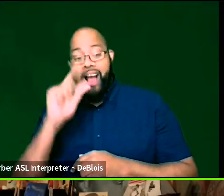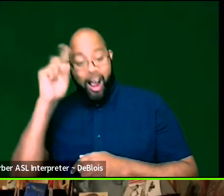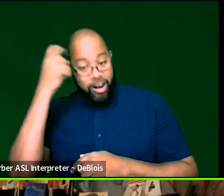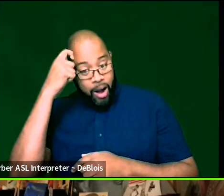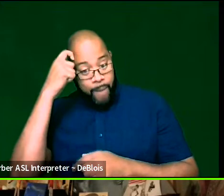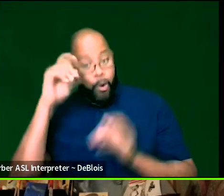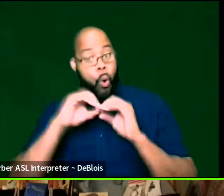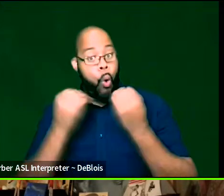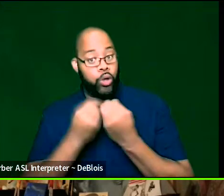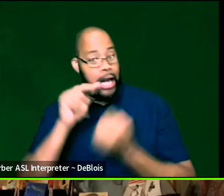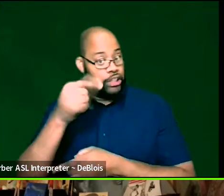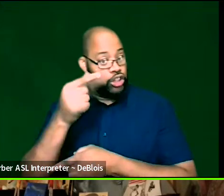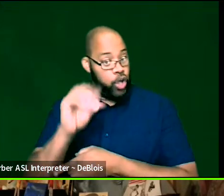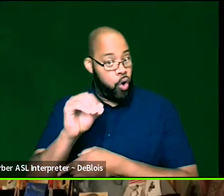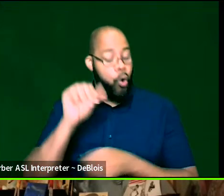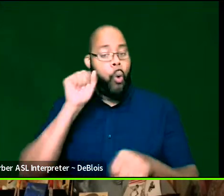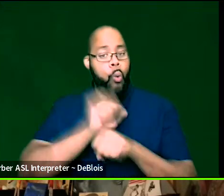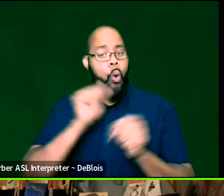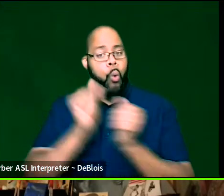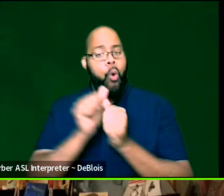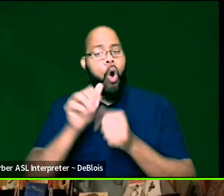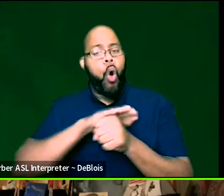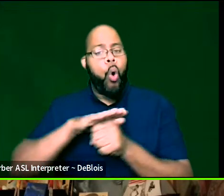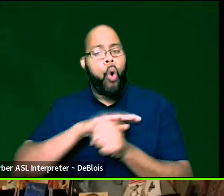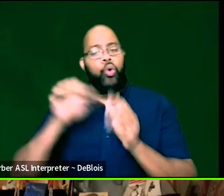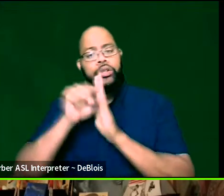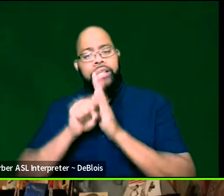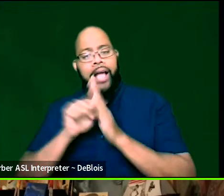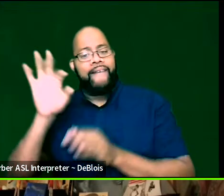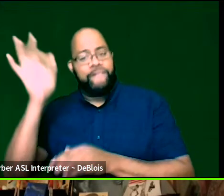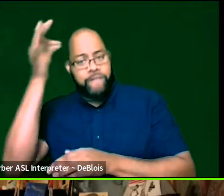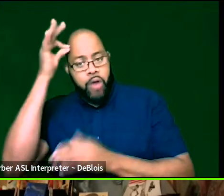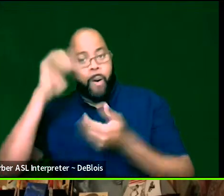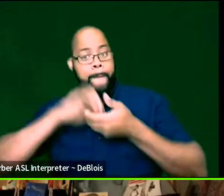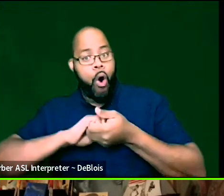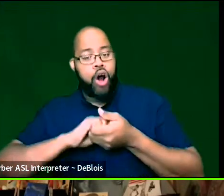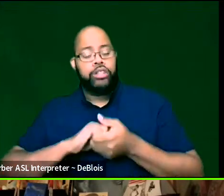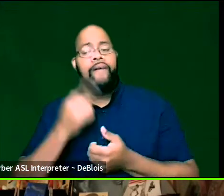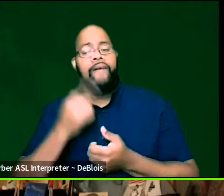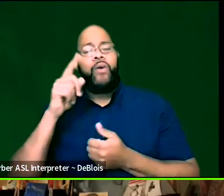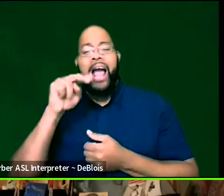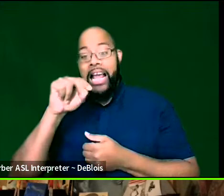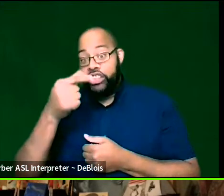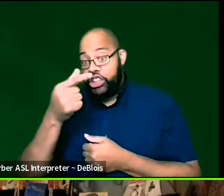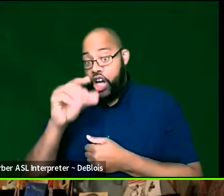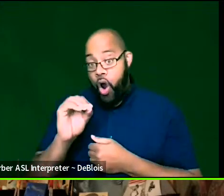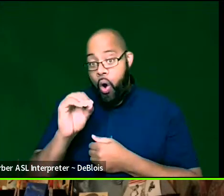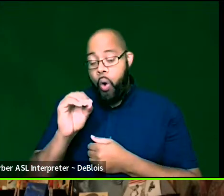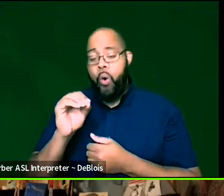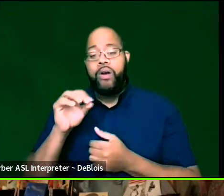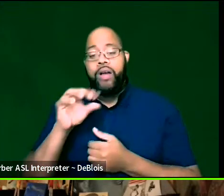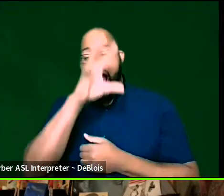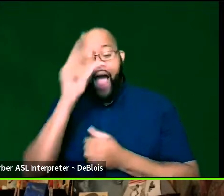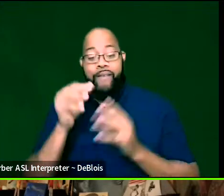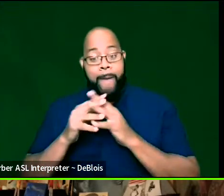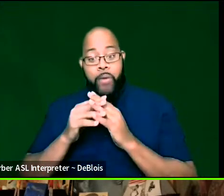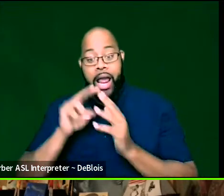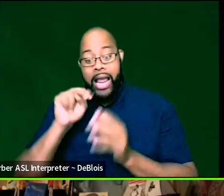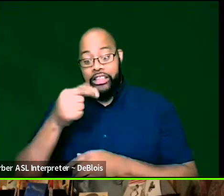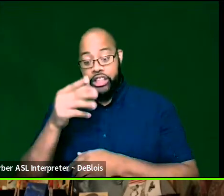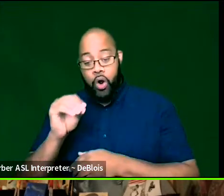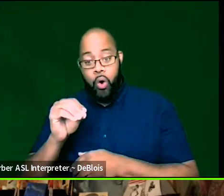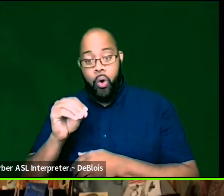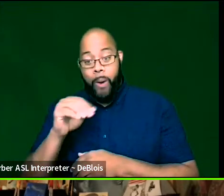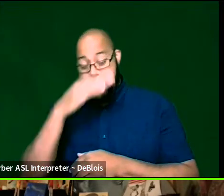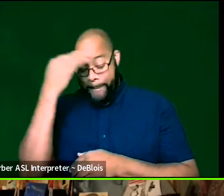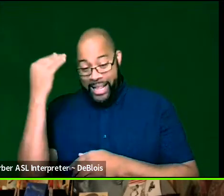non-government organization working with local, state, and federal partners, for NGO, an African-American NGO with